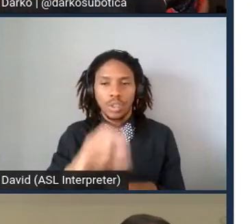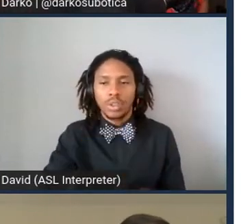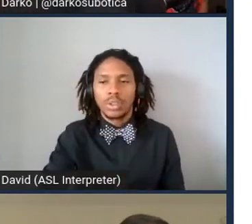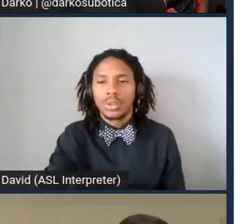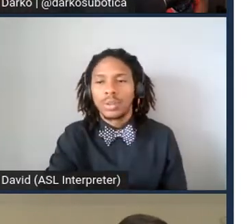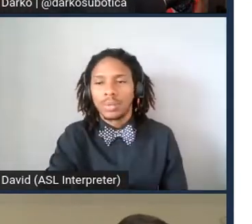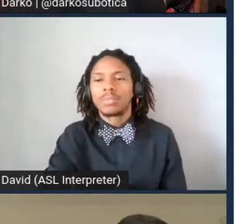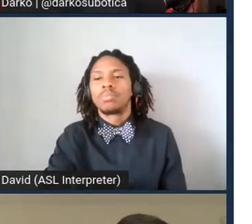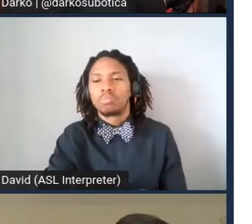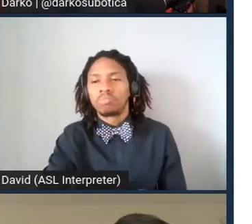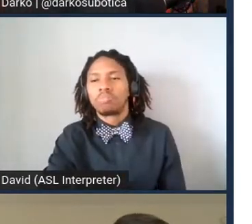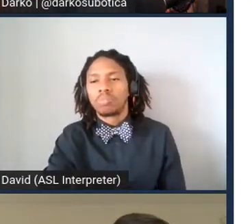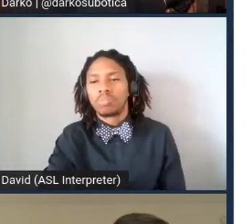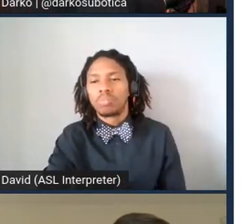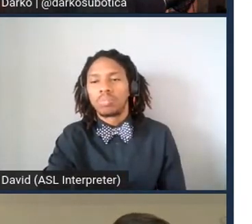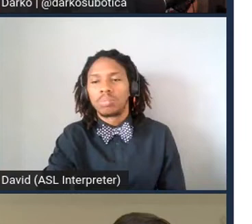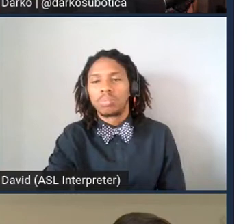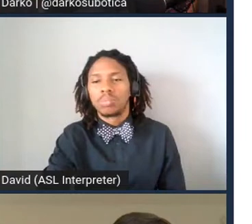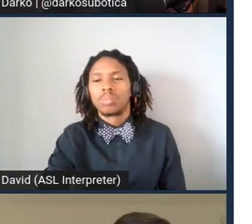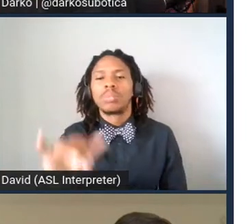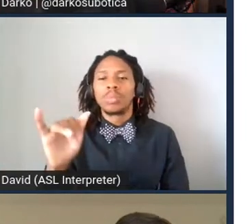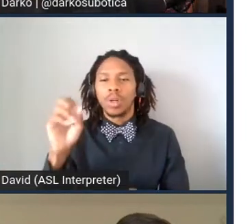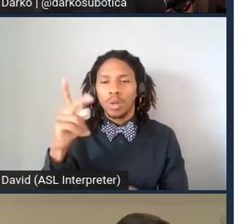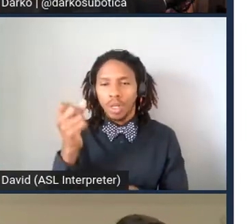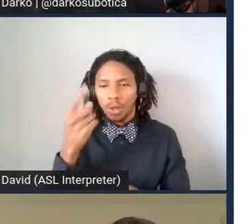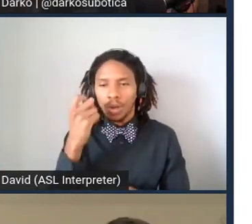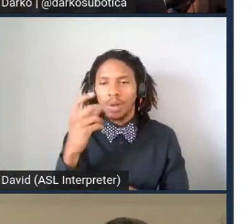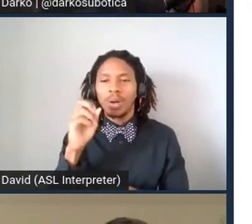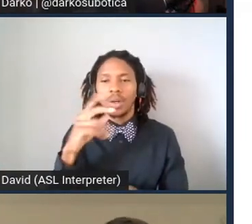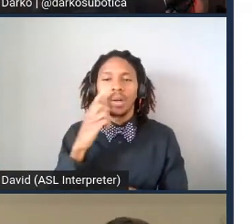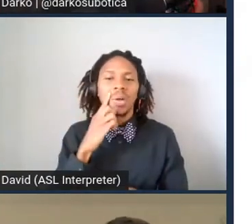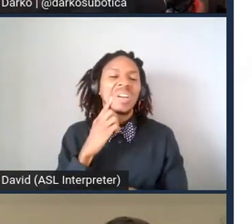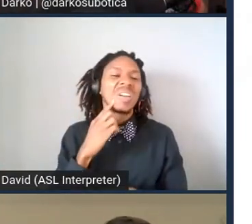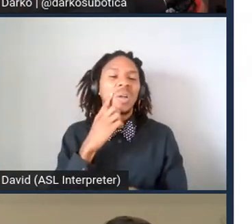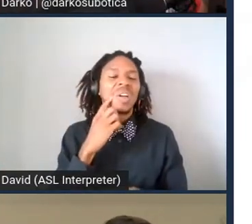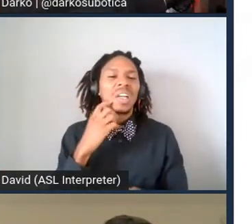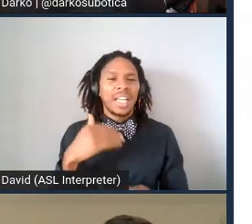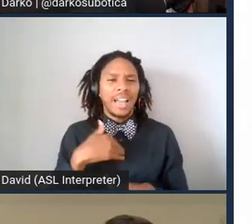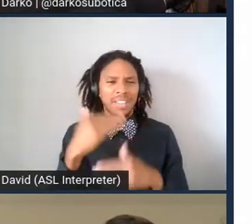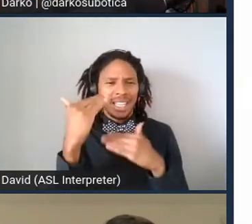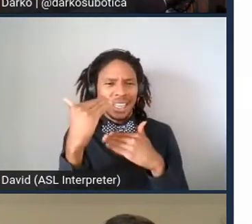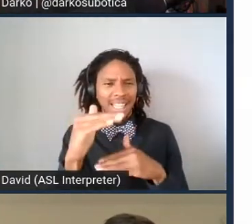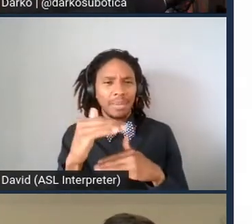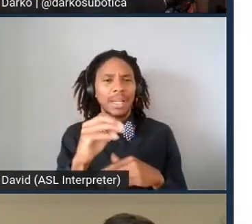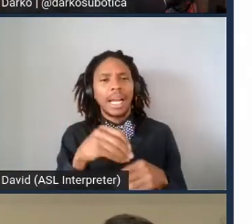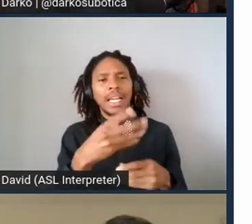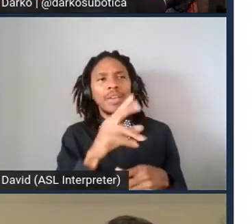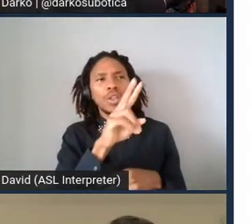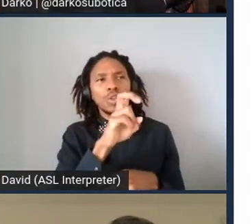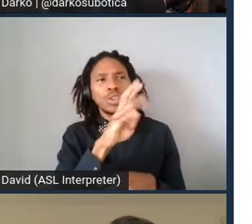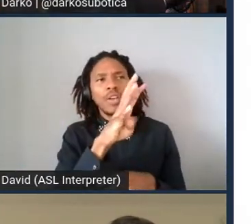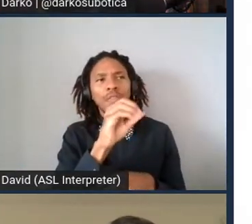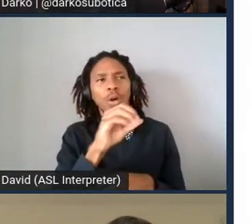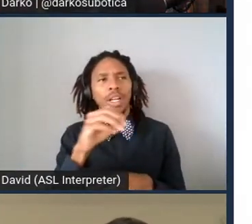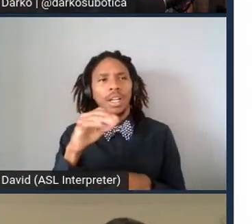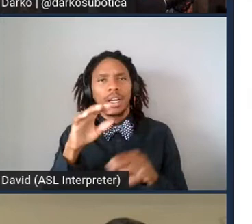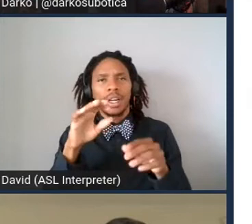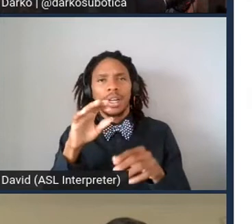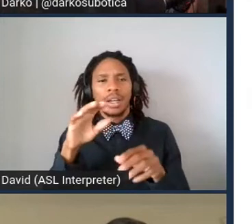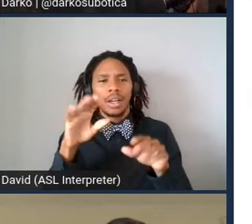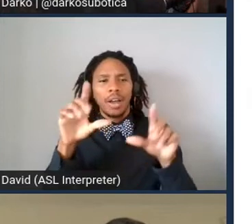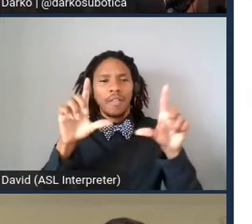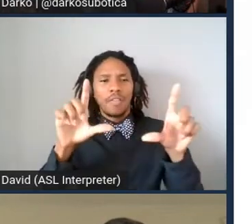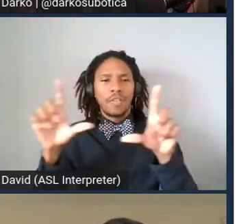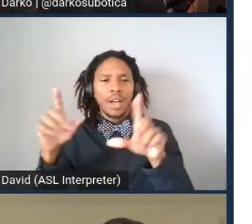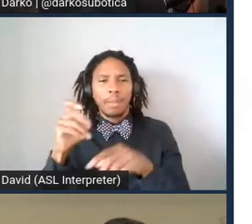Gotcha. Oh, cool. And you mentioned frame rate here. Is there like a limit on a frame rate? Can I give you a 240 frames per second video? Will this